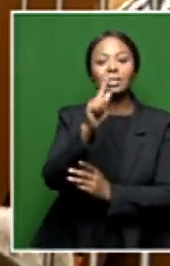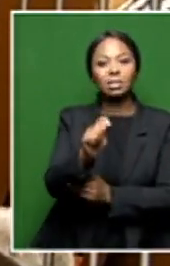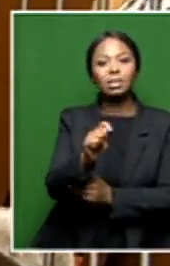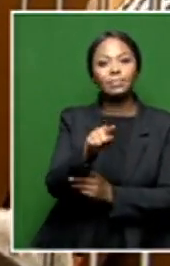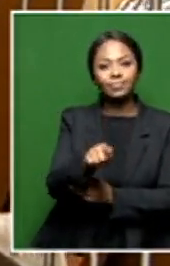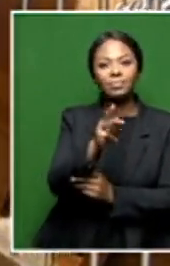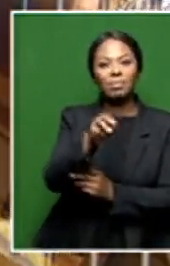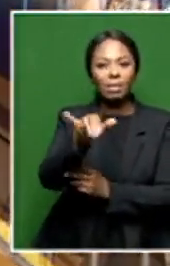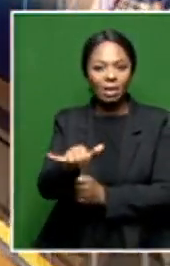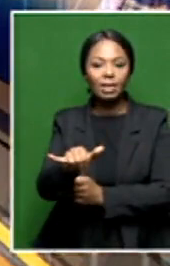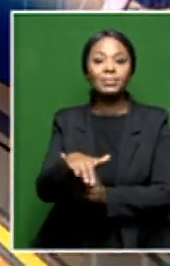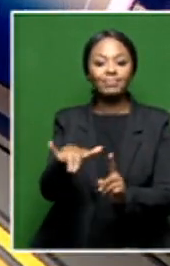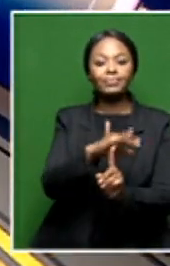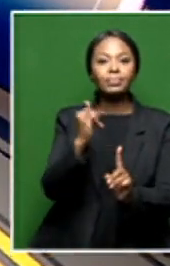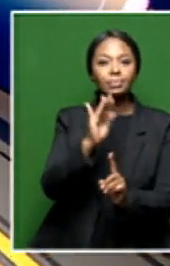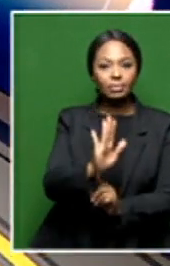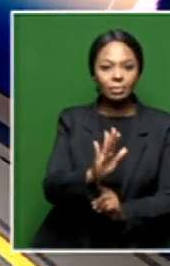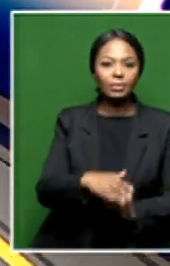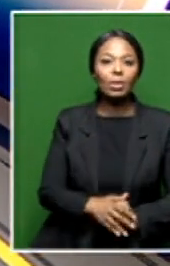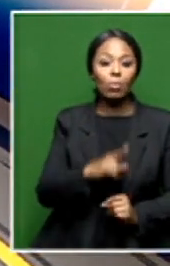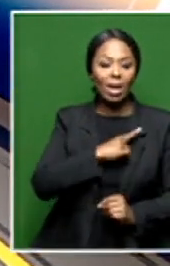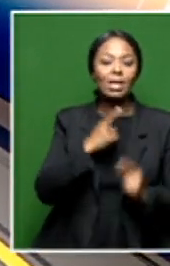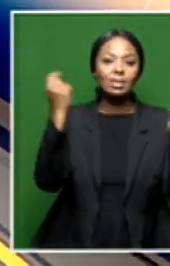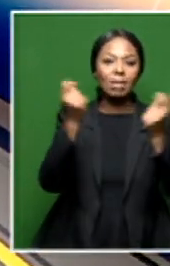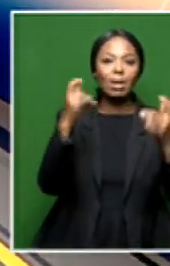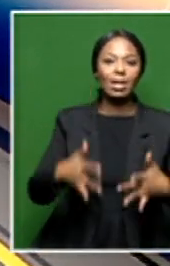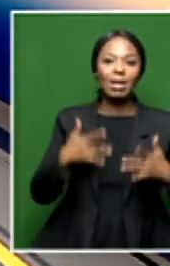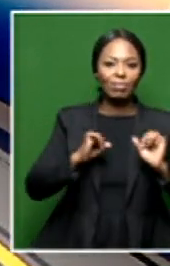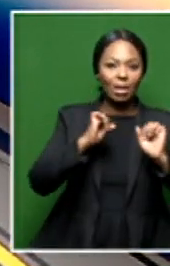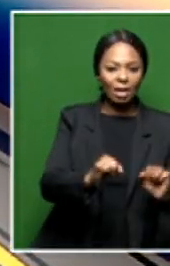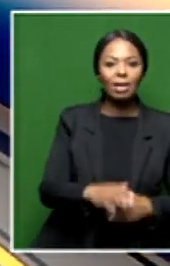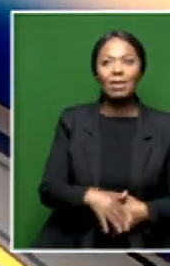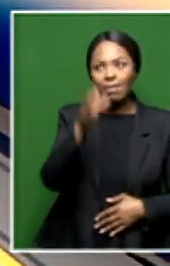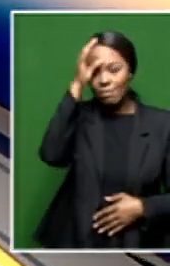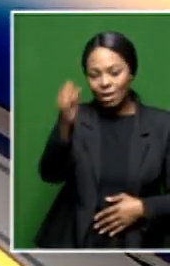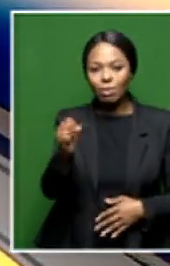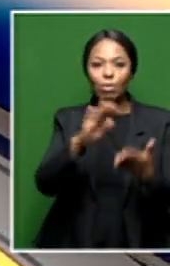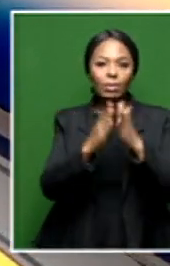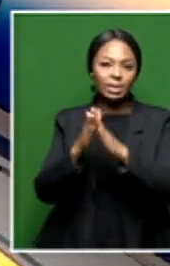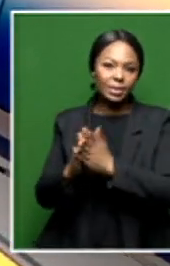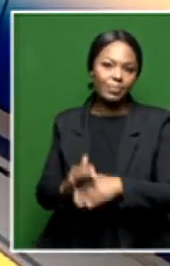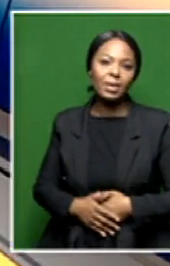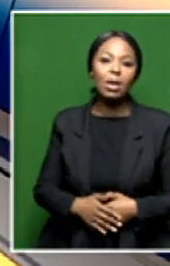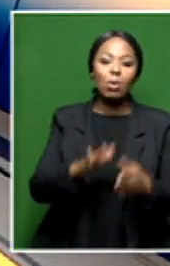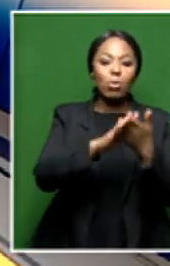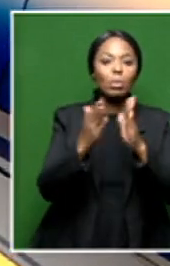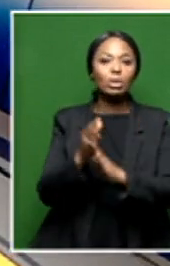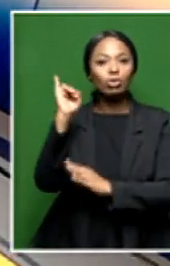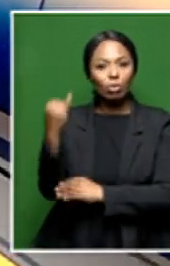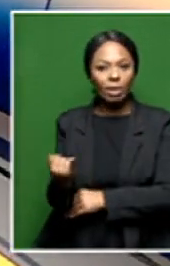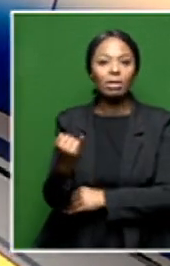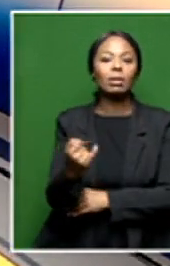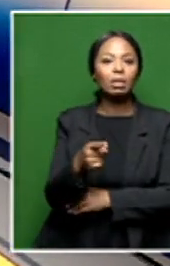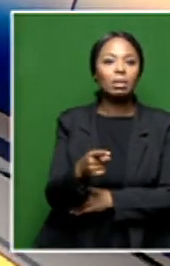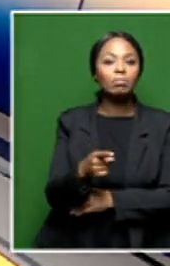life as a community of the church, faith community, the community of Johannesburg. Of course, this